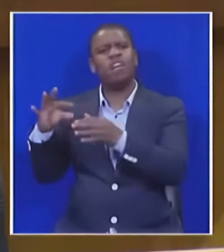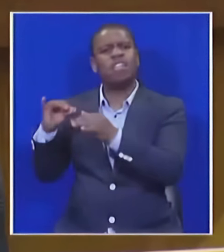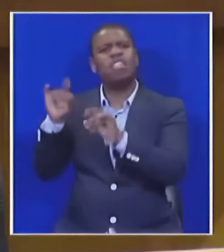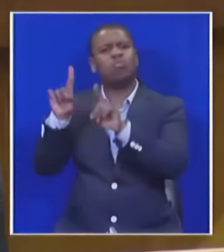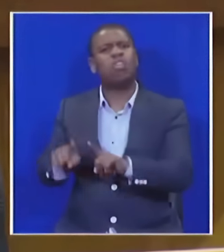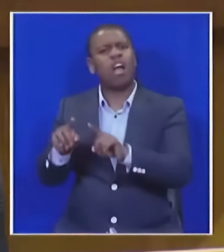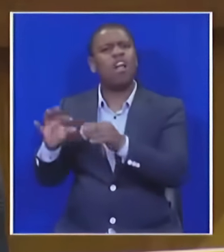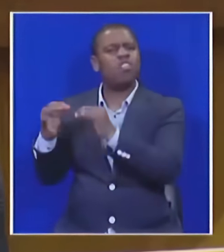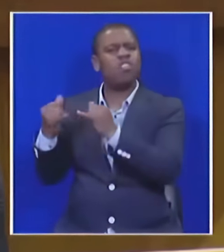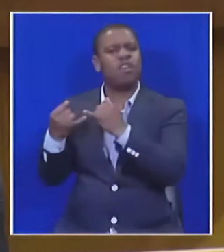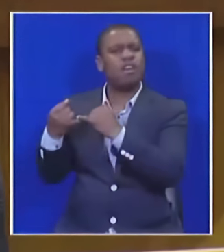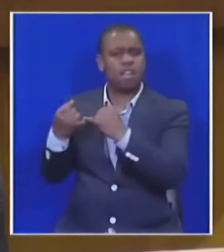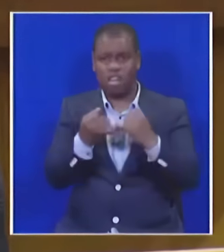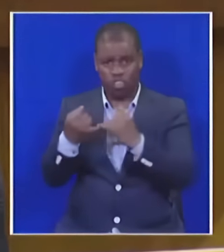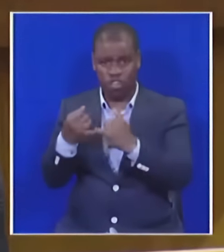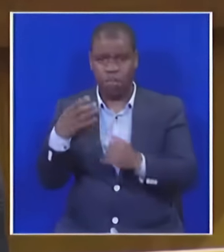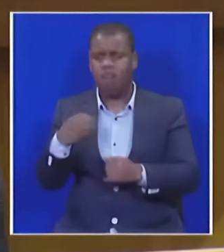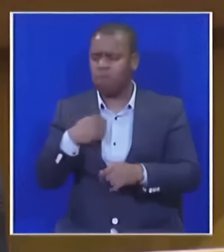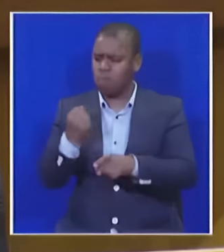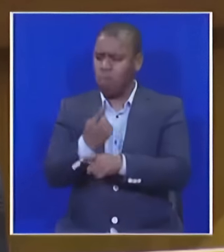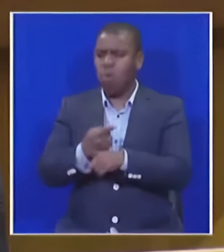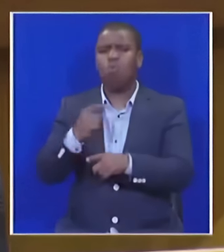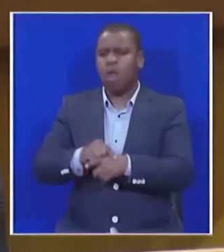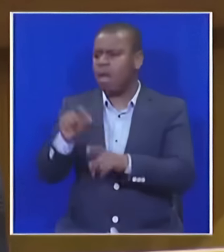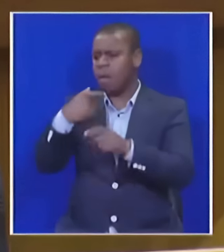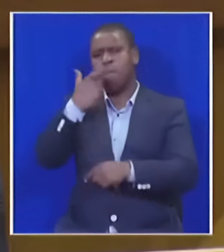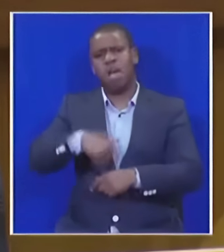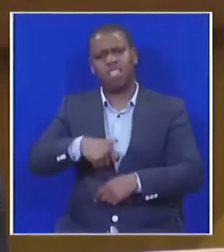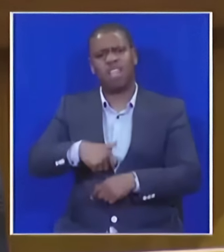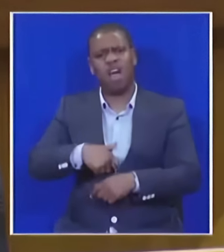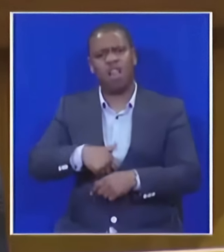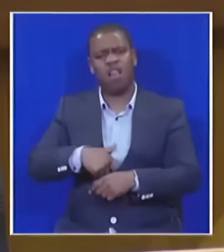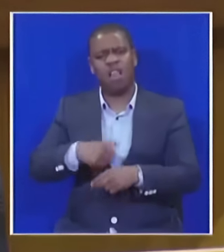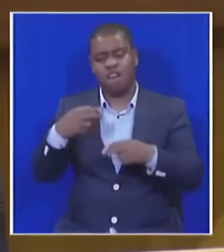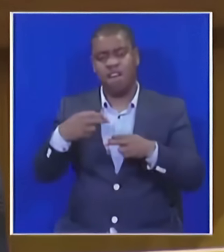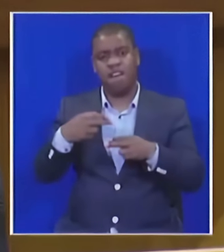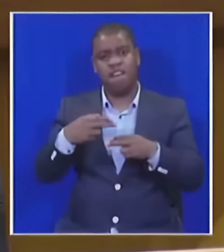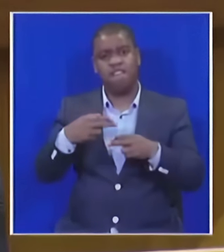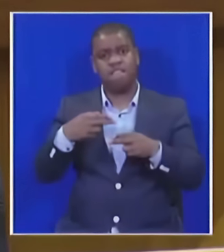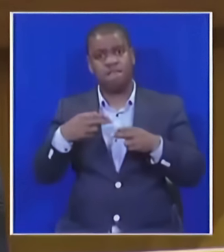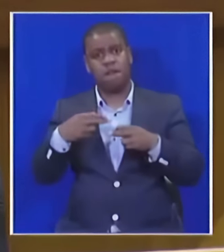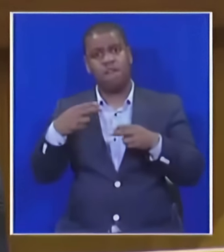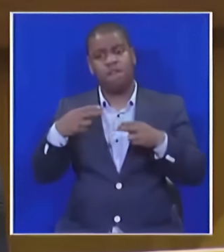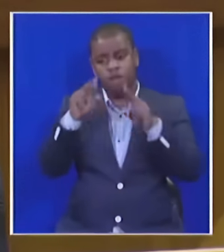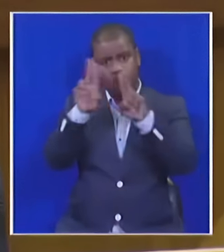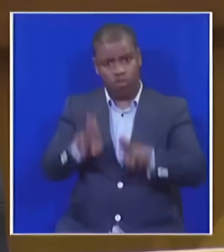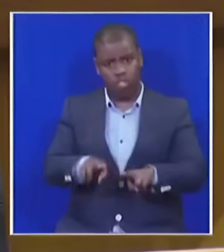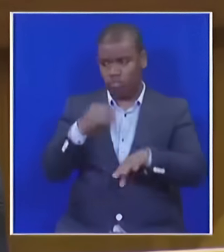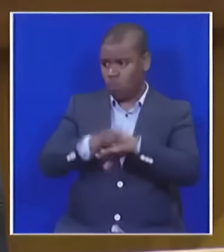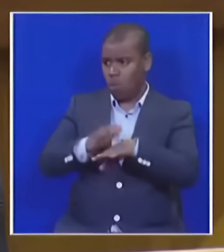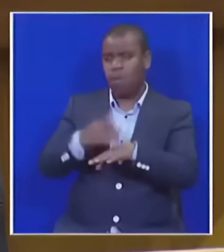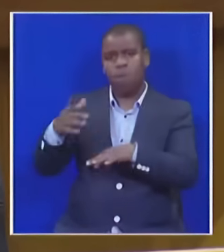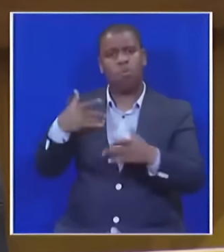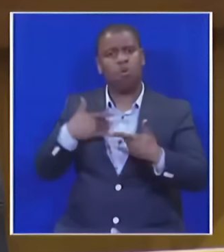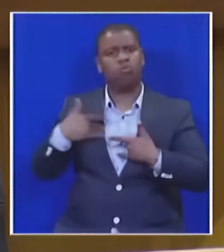time presiding over a personal foundation of the President of the ANC. We are concerned about